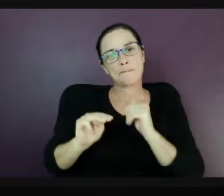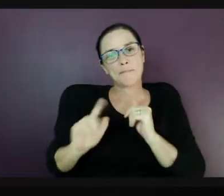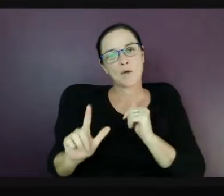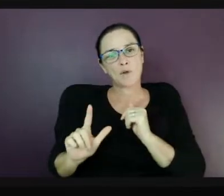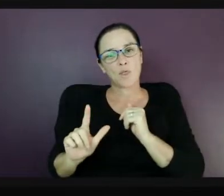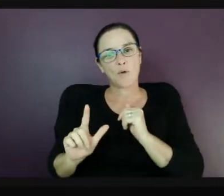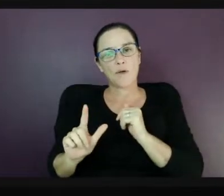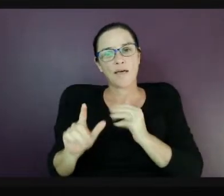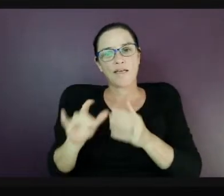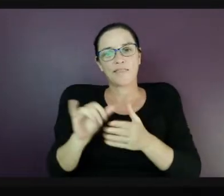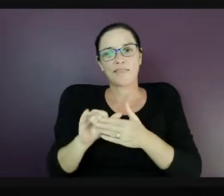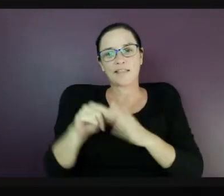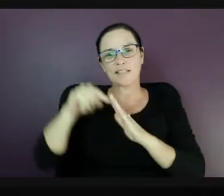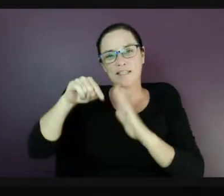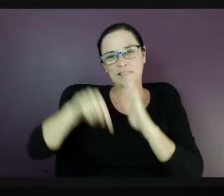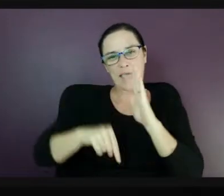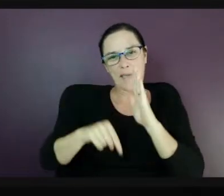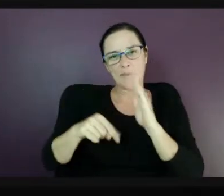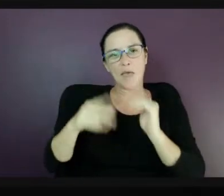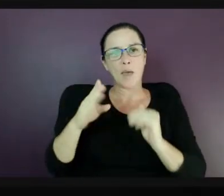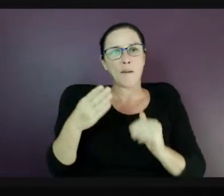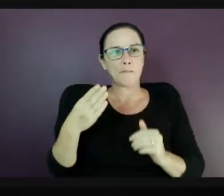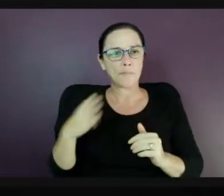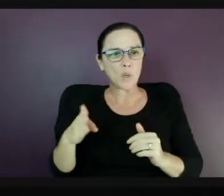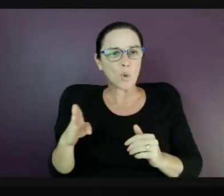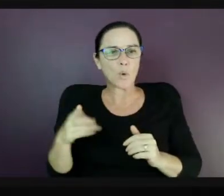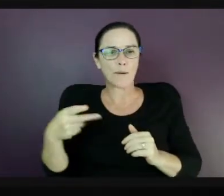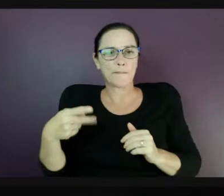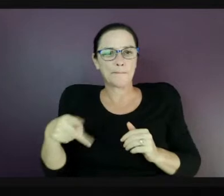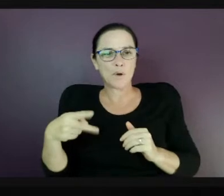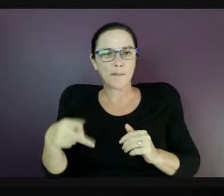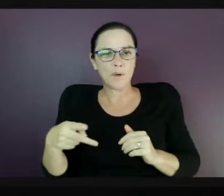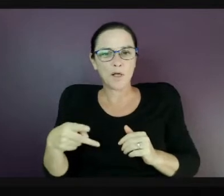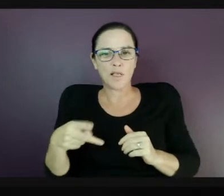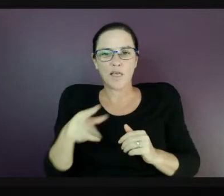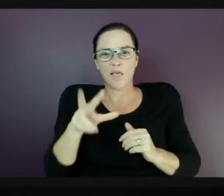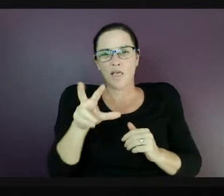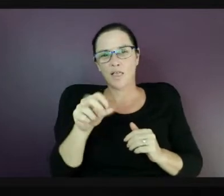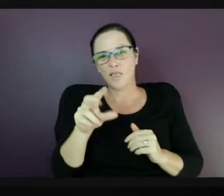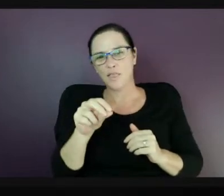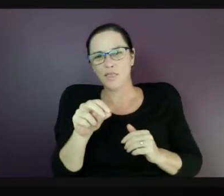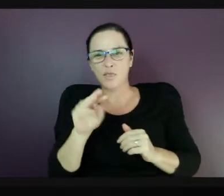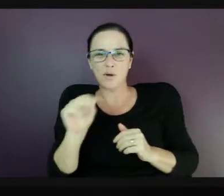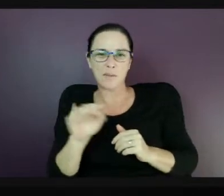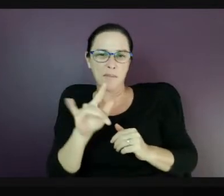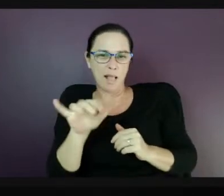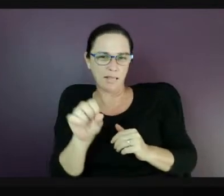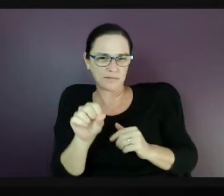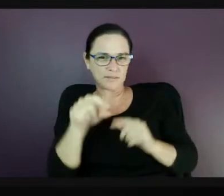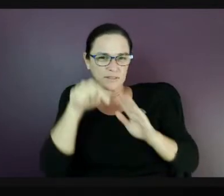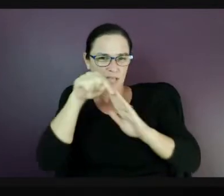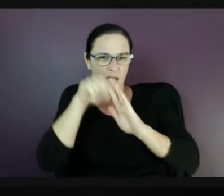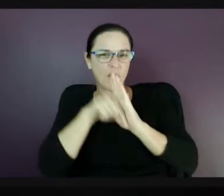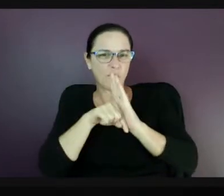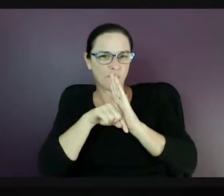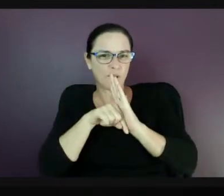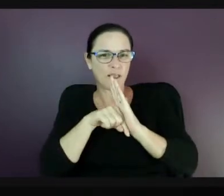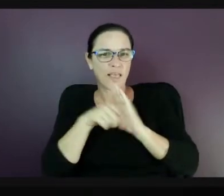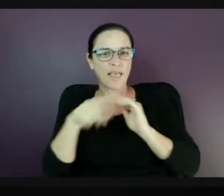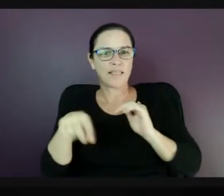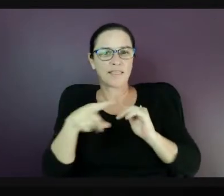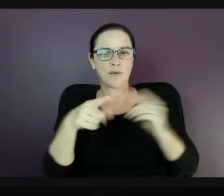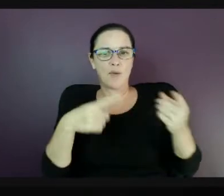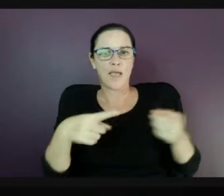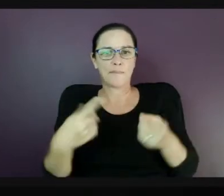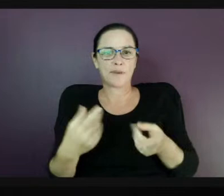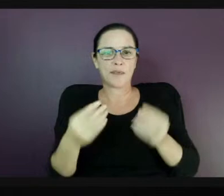depth. The deep ones are these purple and blue ones, down at 40 kilometers, 30 miles or so. See that they were happening more so at